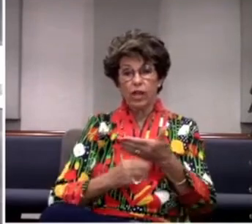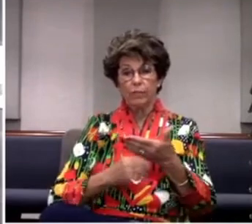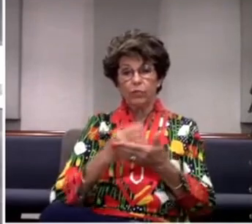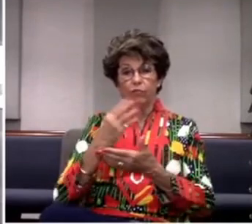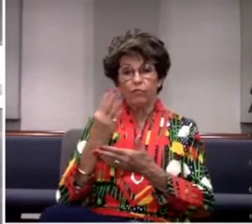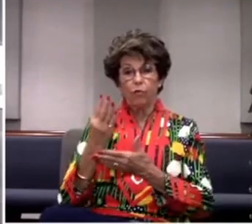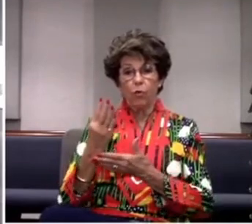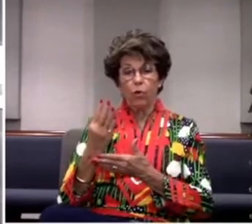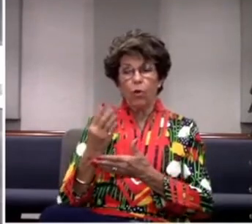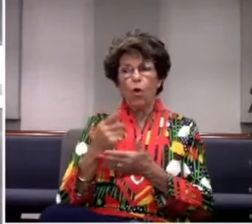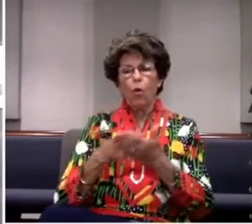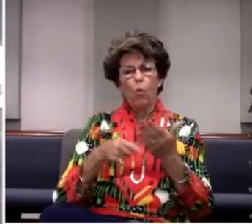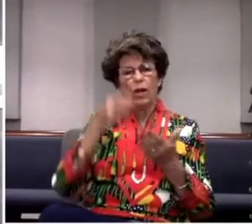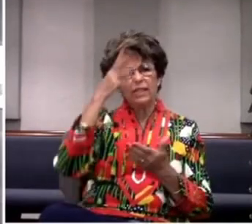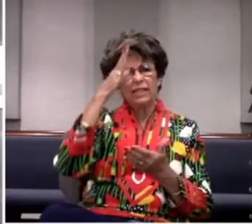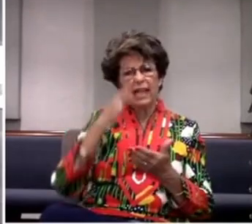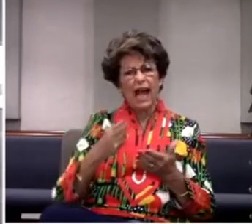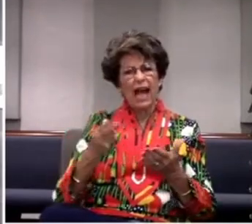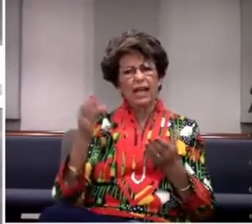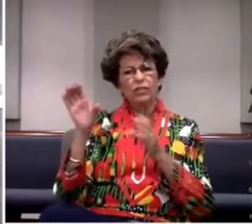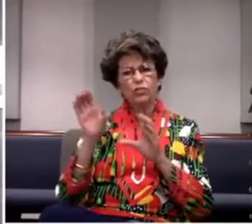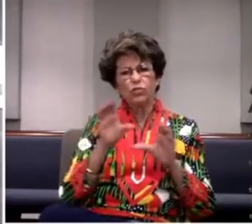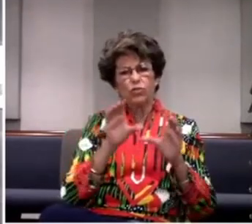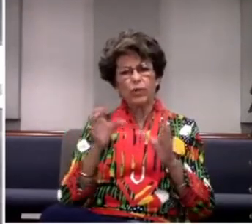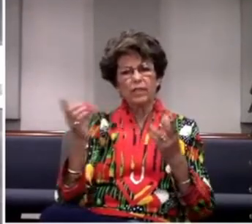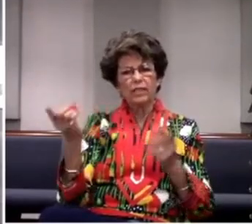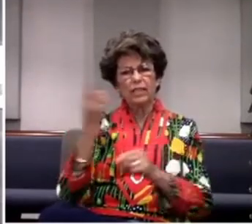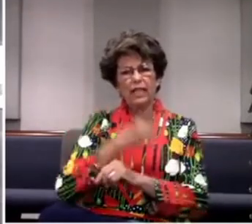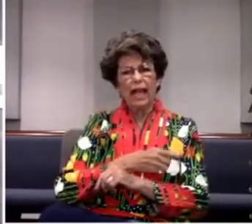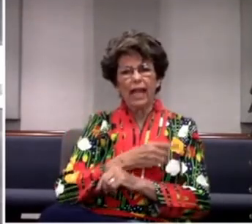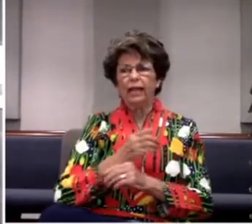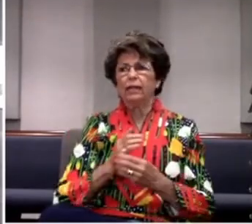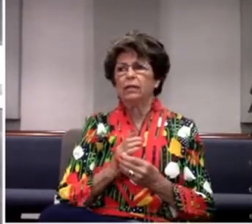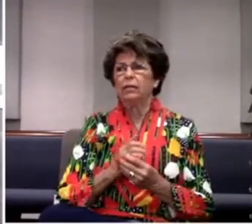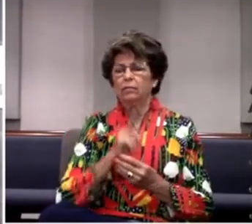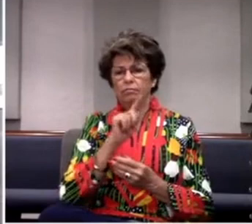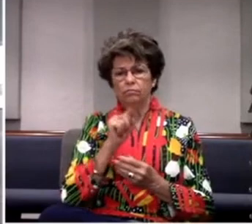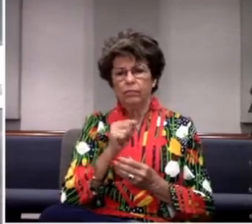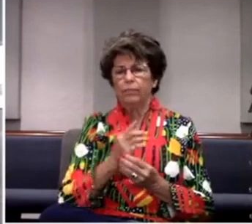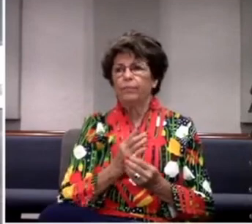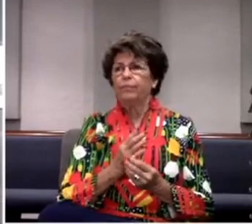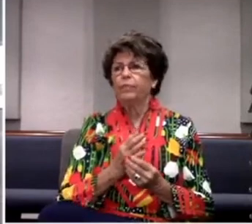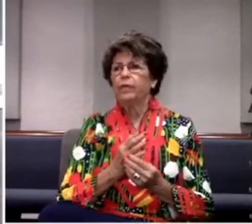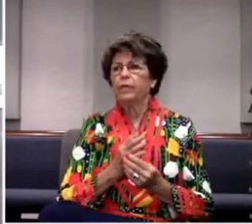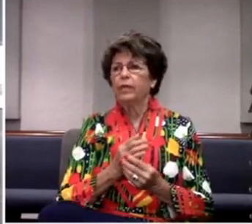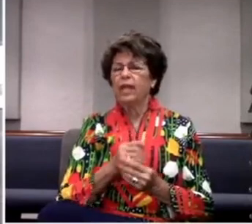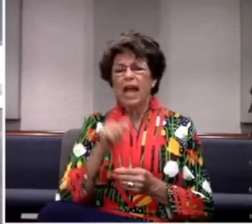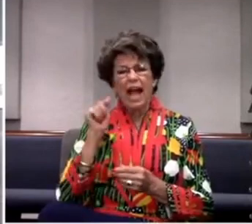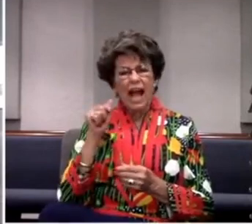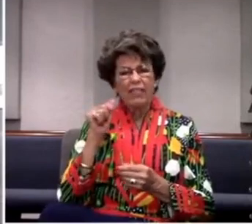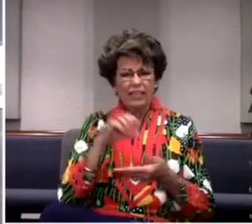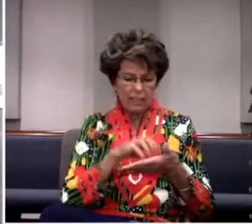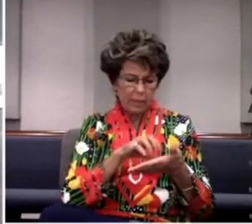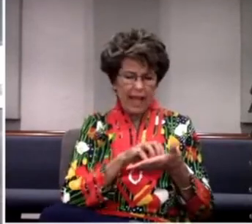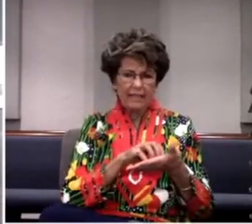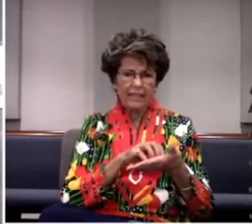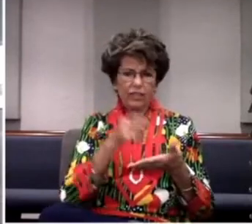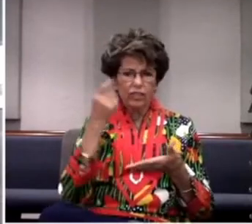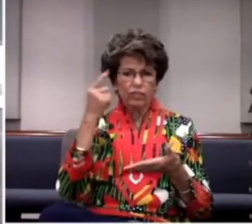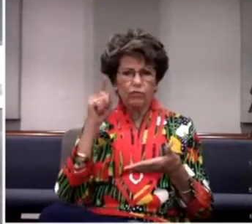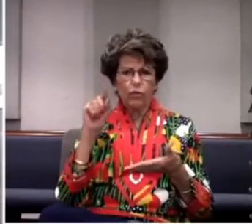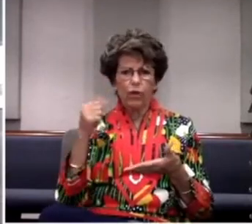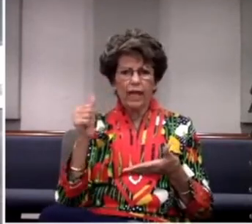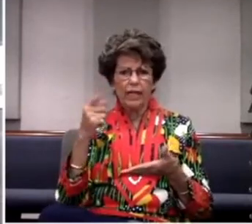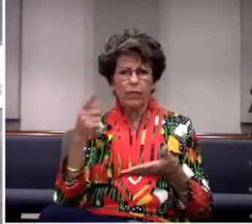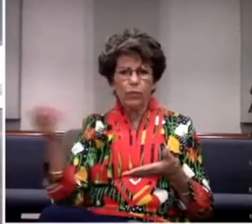4. And this passage here, really and truthfully, is for anybody that is here that is not a